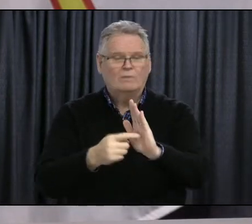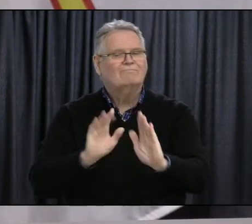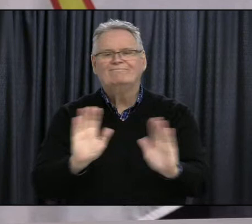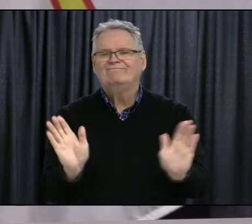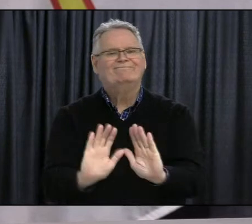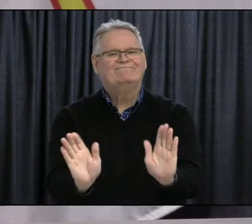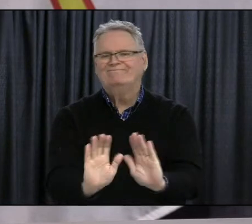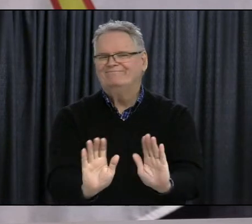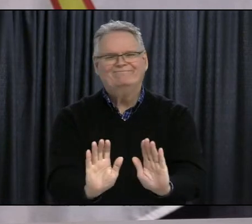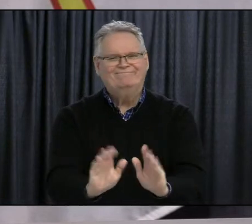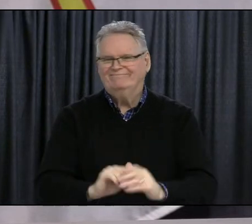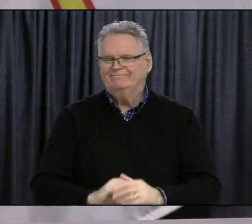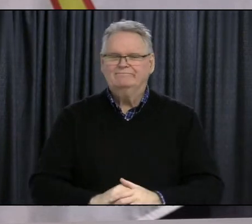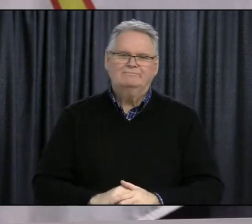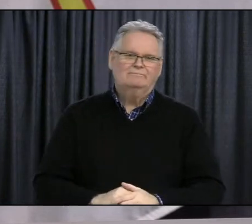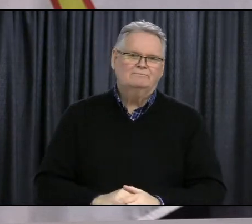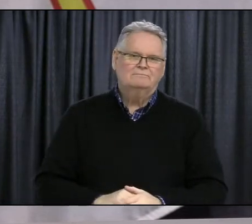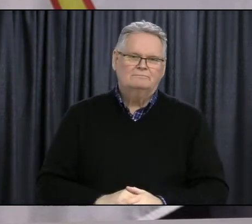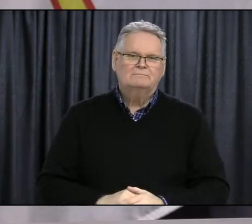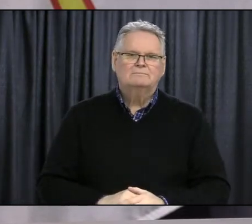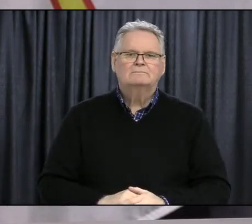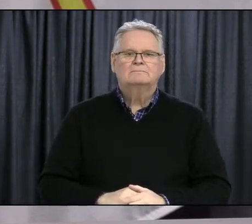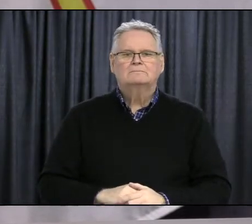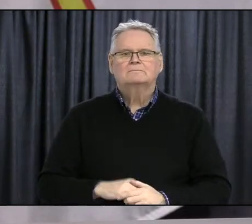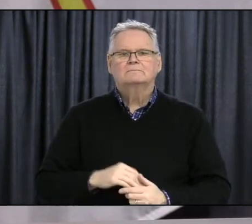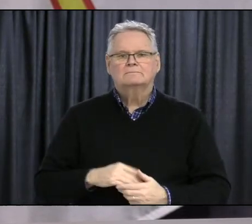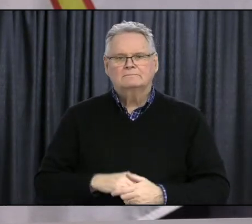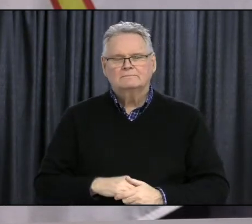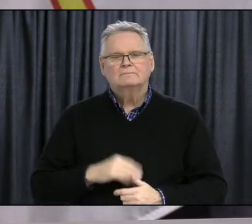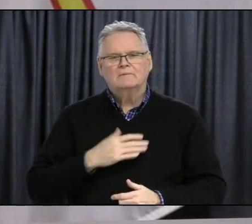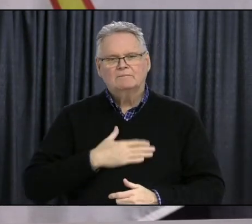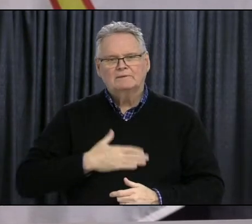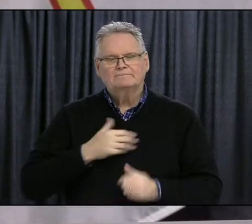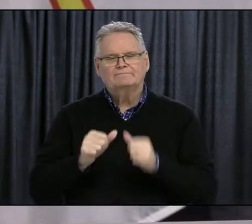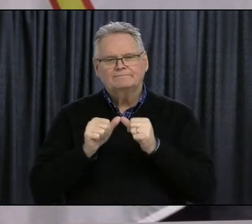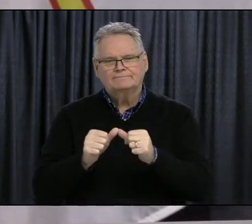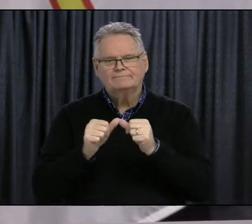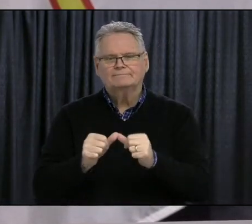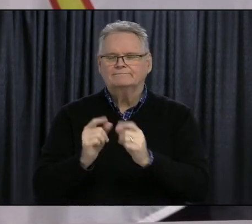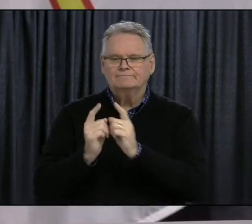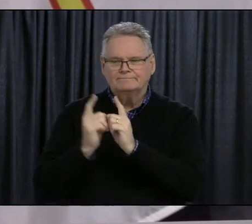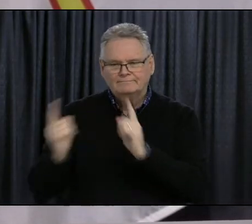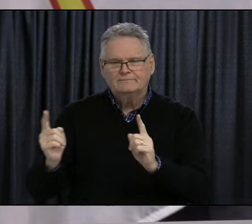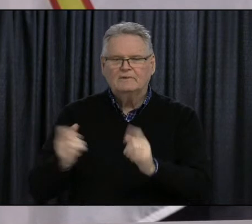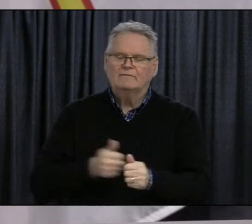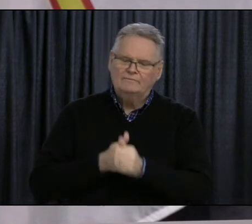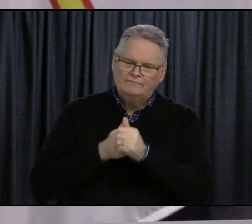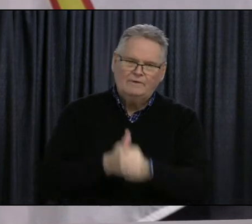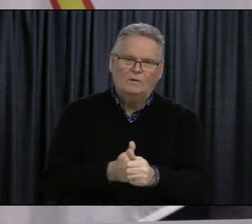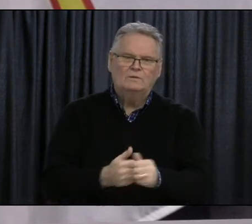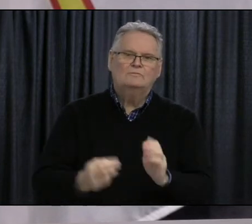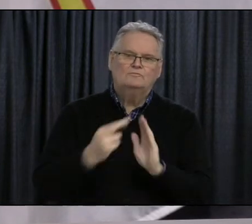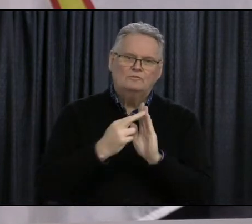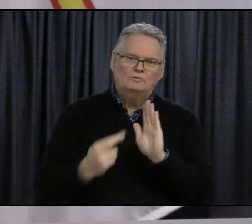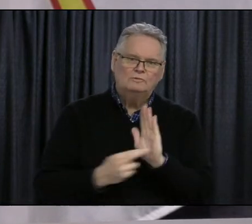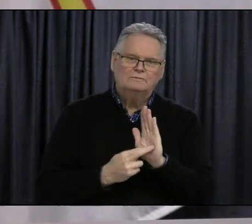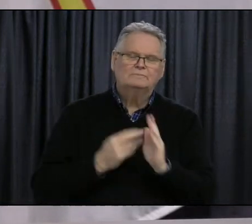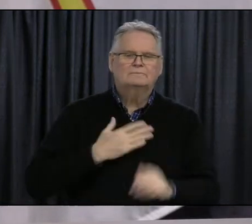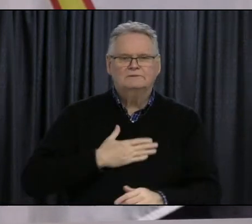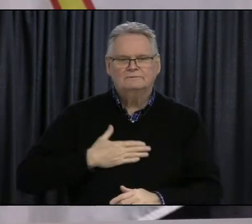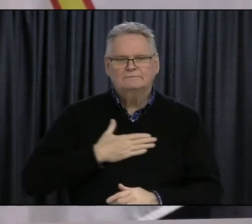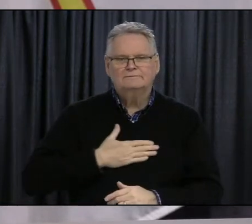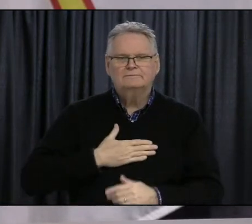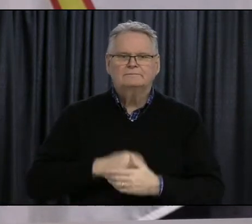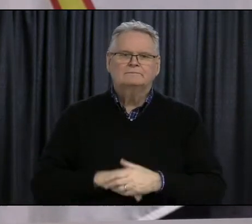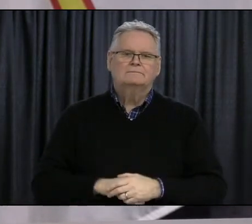person. Today is Bell Let's Talk Day, and there is no better time for us to put ourselves in another's shoes and consider how they may be